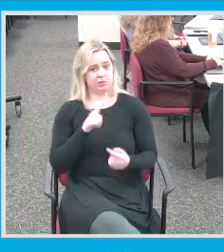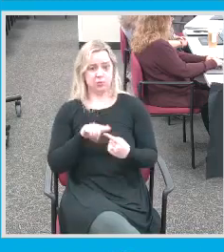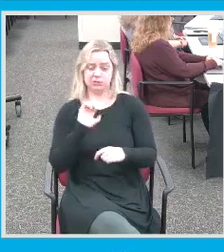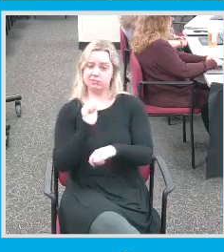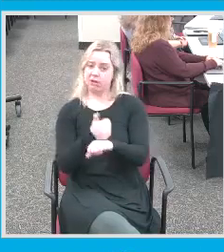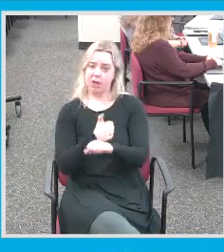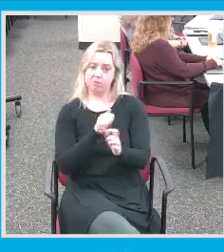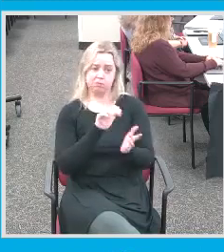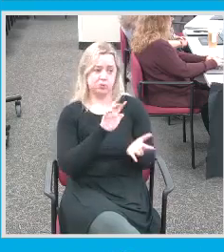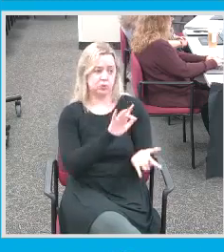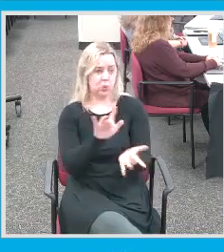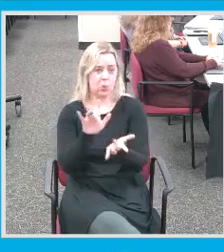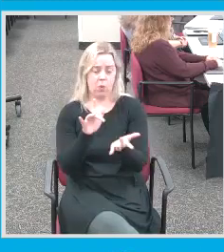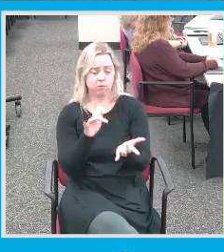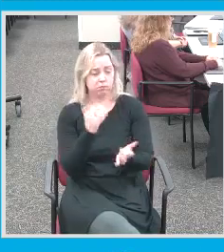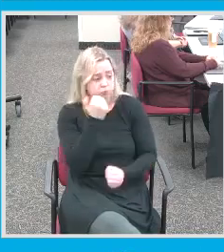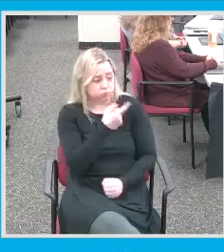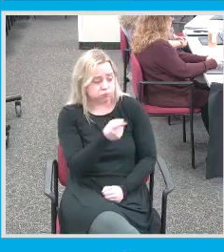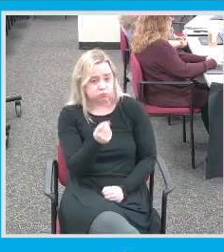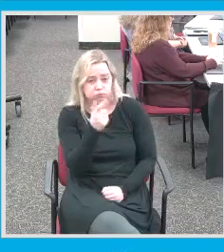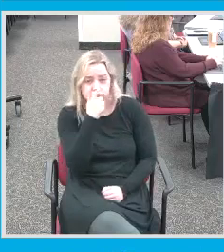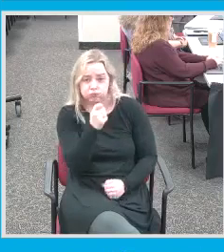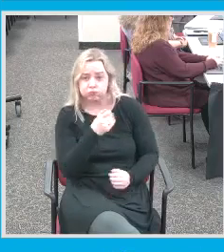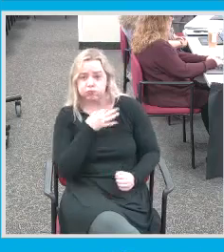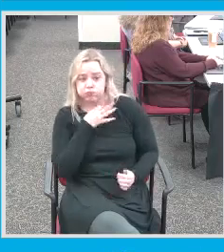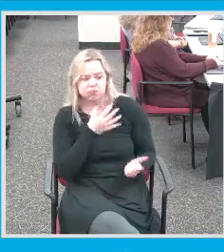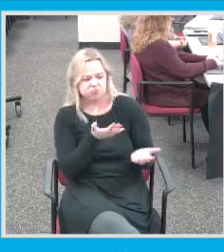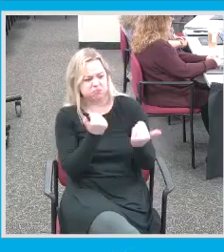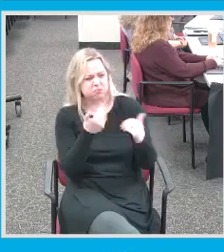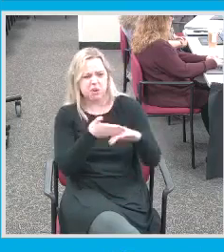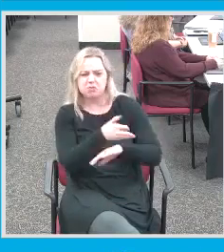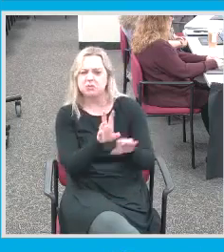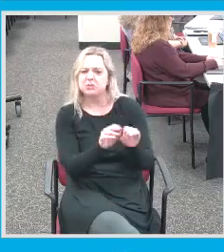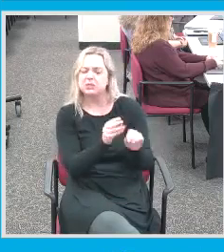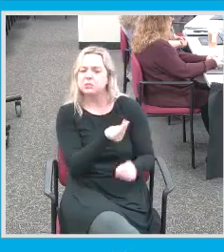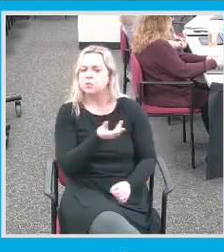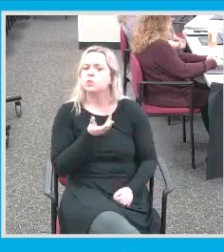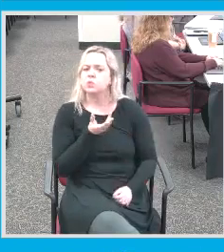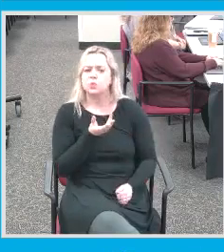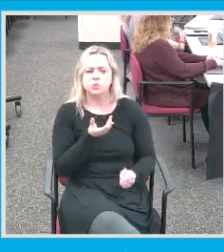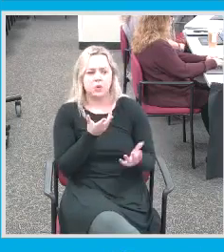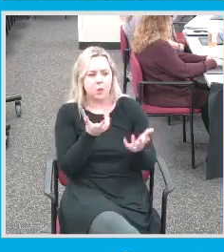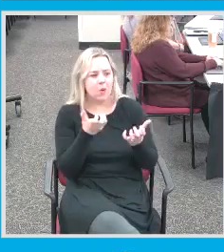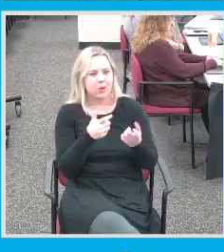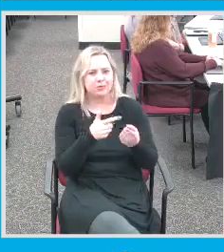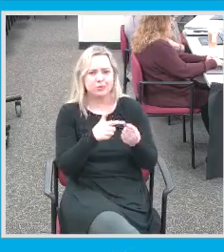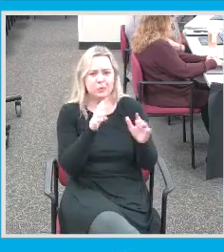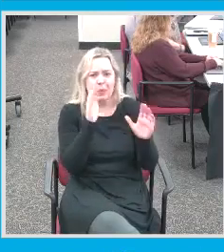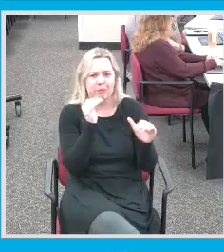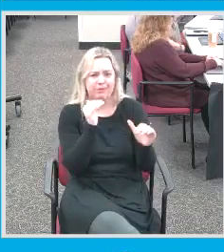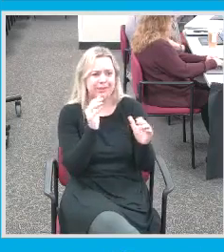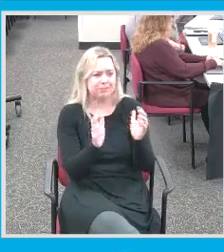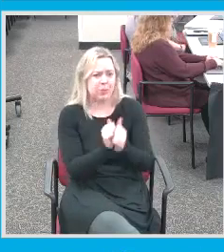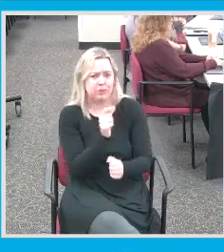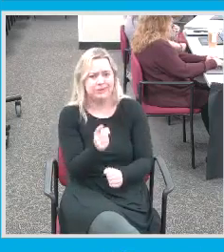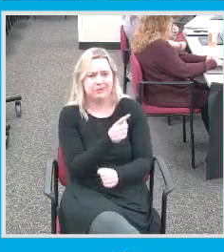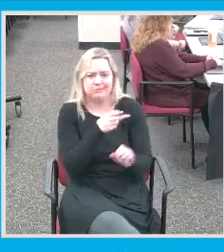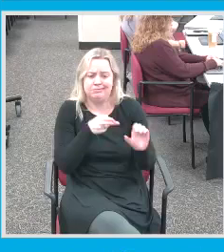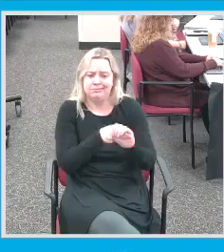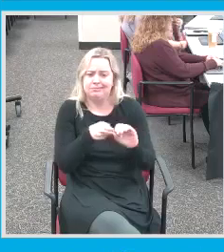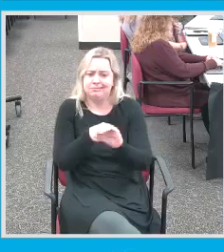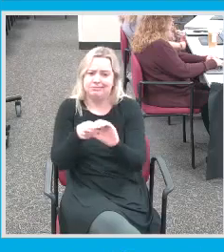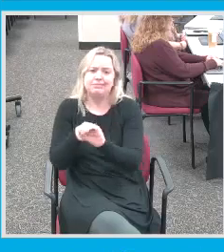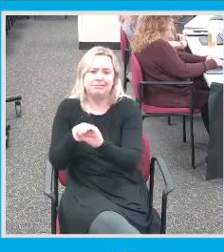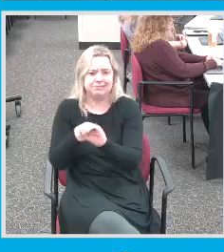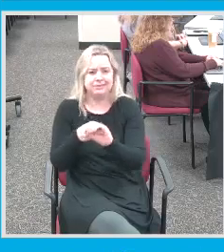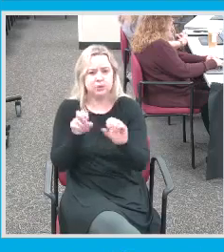So if you're interested, please let me know after the meeting. We would love to get as many board members as possible to get that kind of a